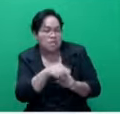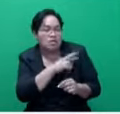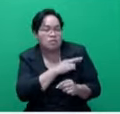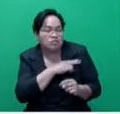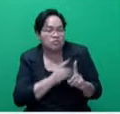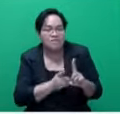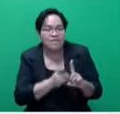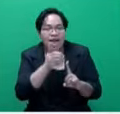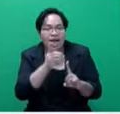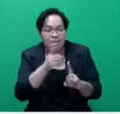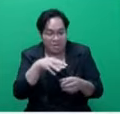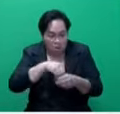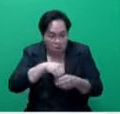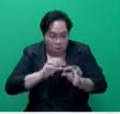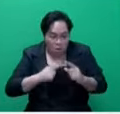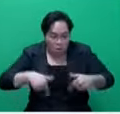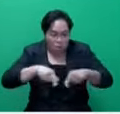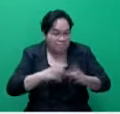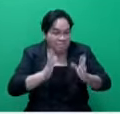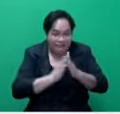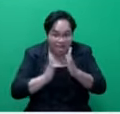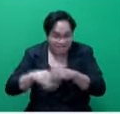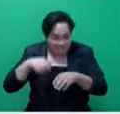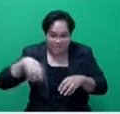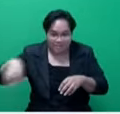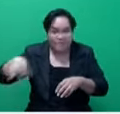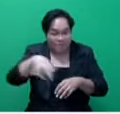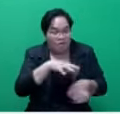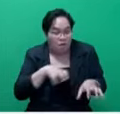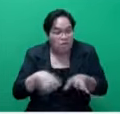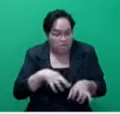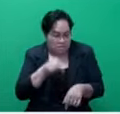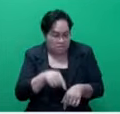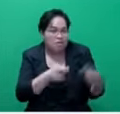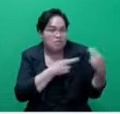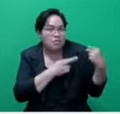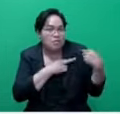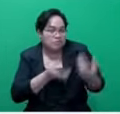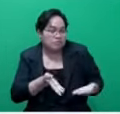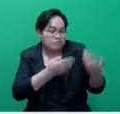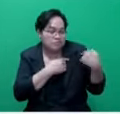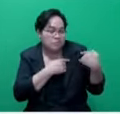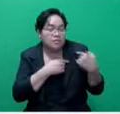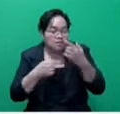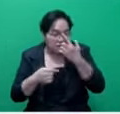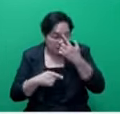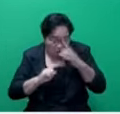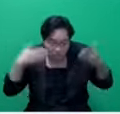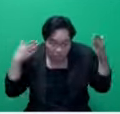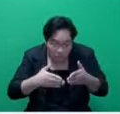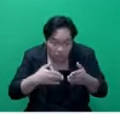in driving local economic activity. The Department of Town and Country Planning has focused on